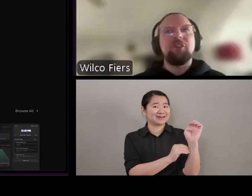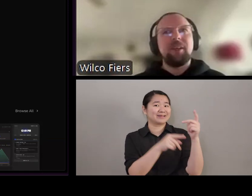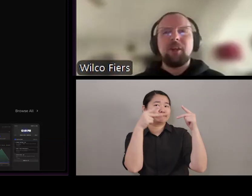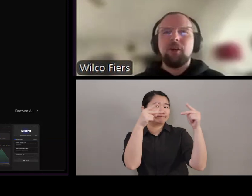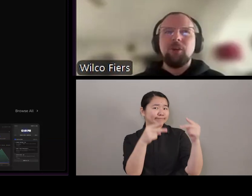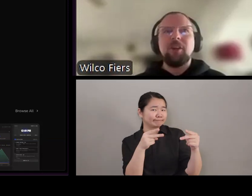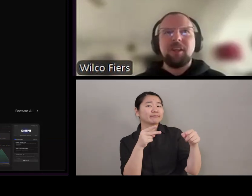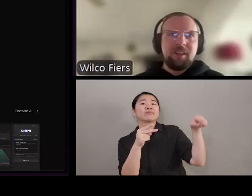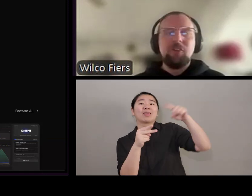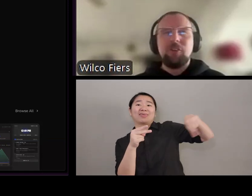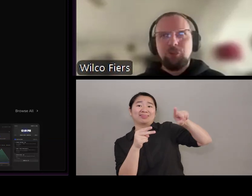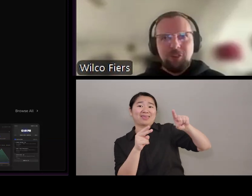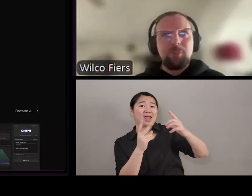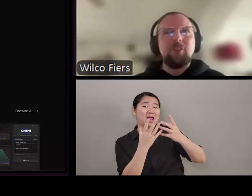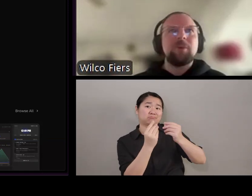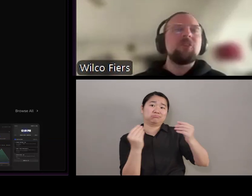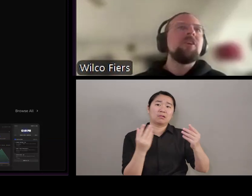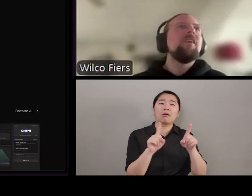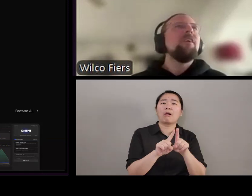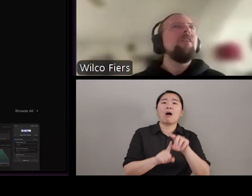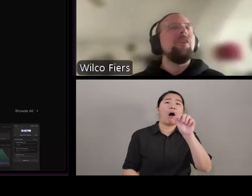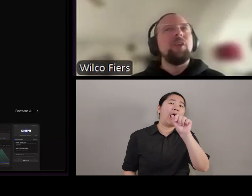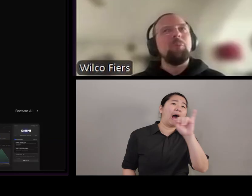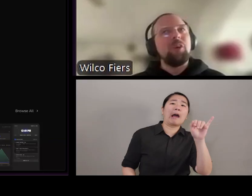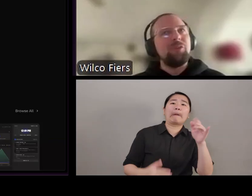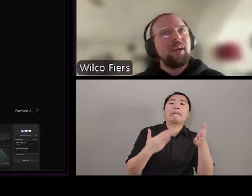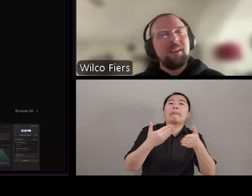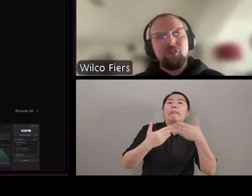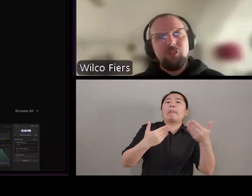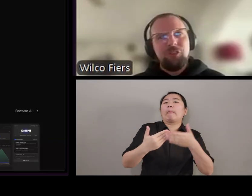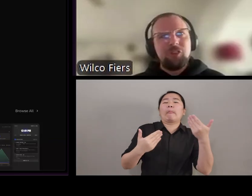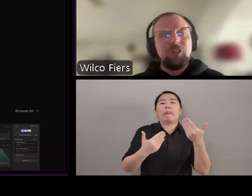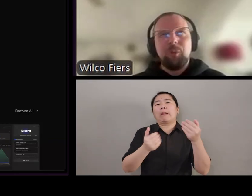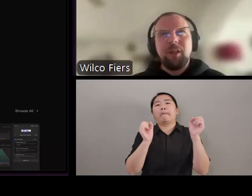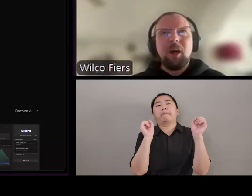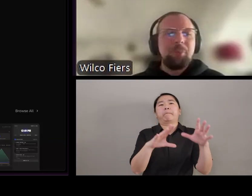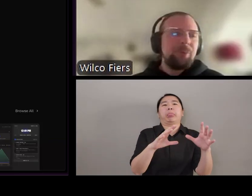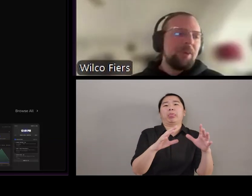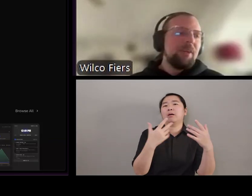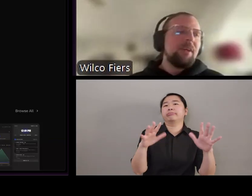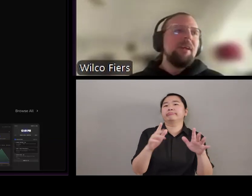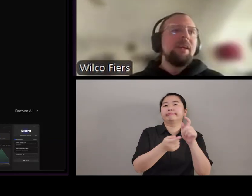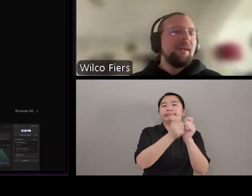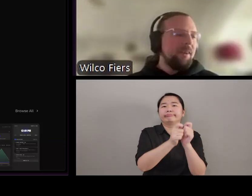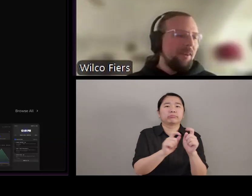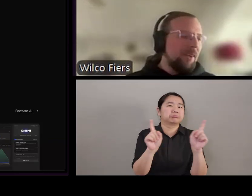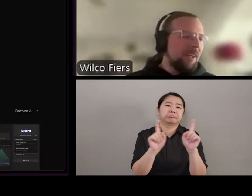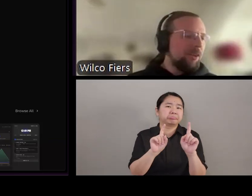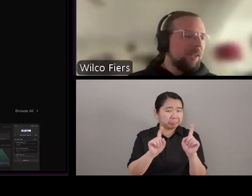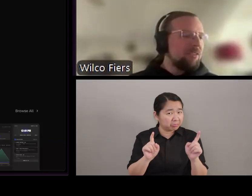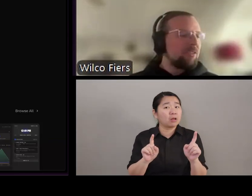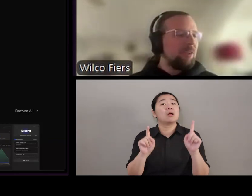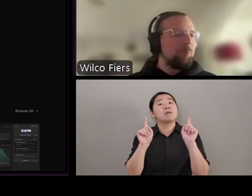AI generated code, unedited, no changes made to it. The number of that is just going up. And